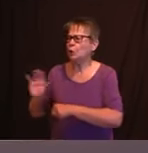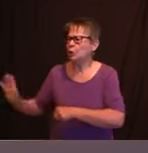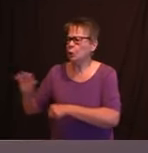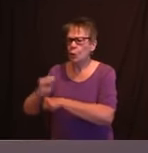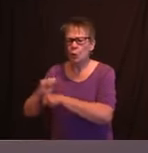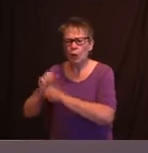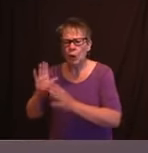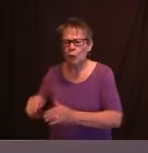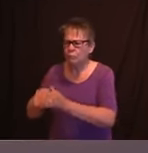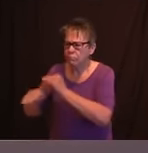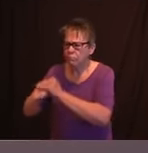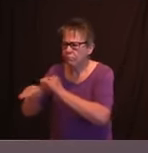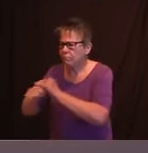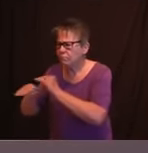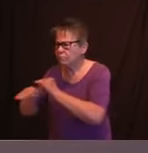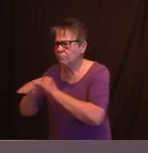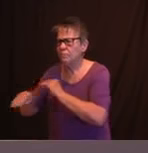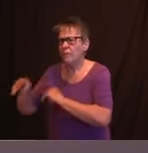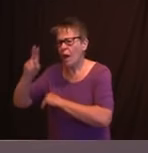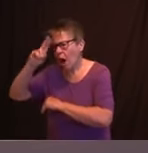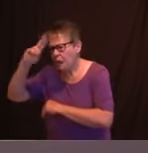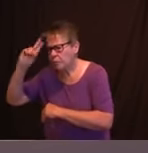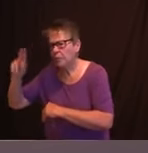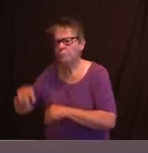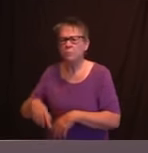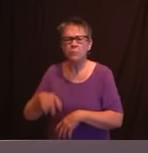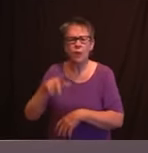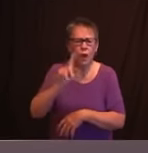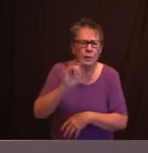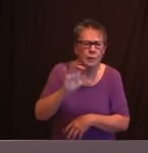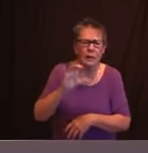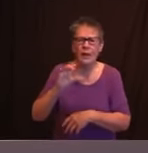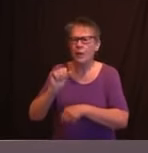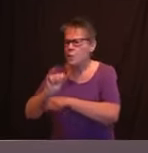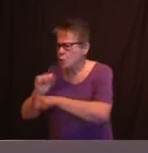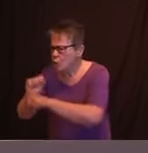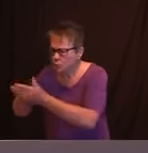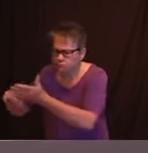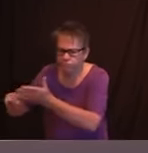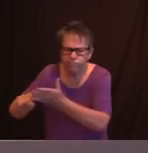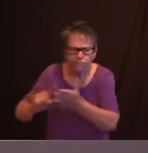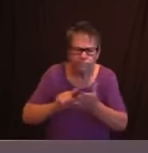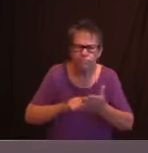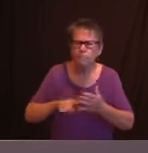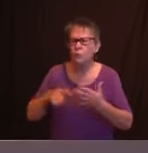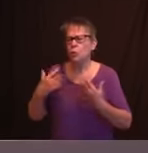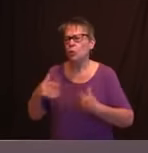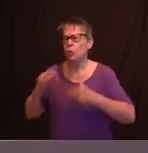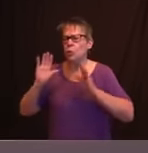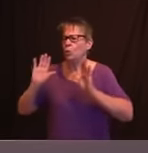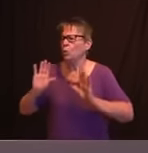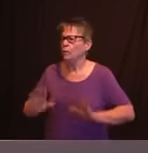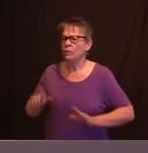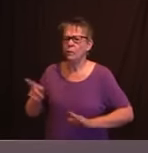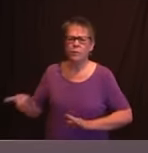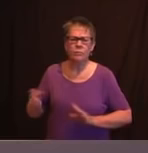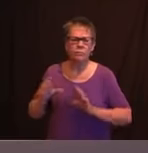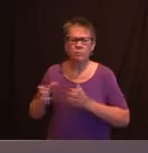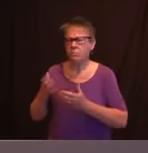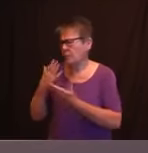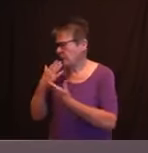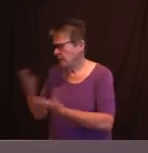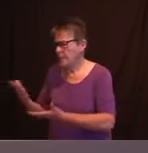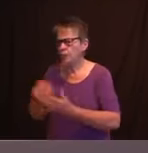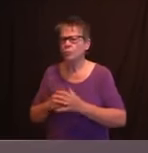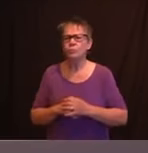there in our hour of need, we'll never forget. Thank you for that and your leadership in that respect. Yvette, thank you for being here as well. I just realized that